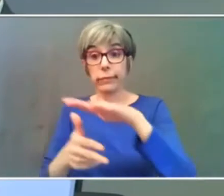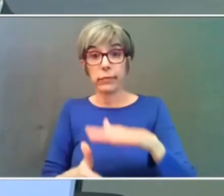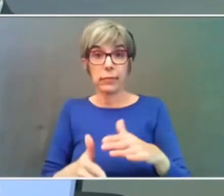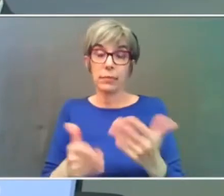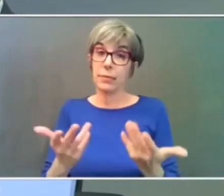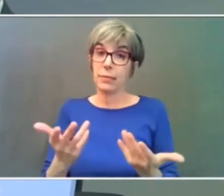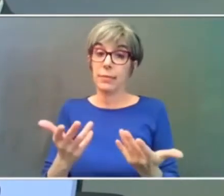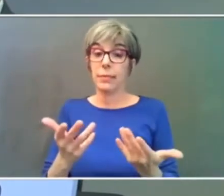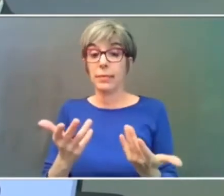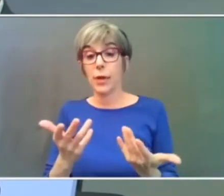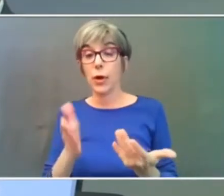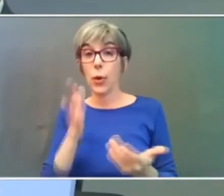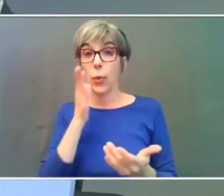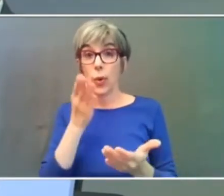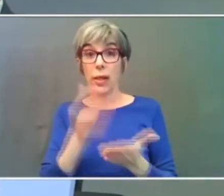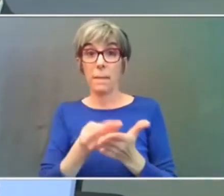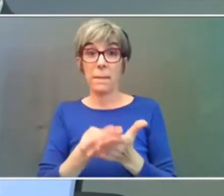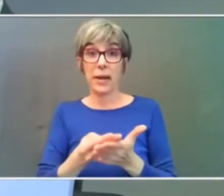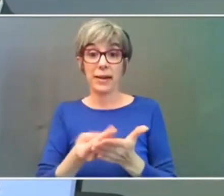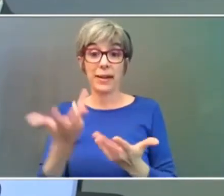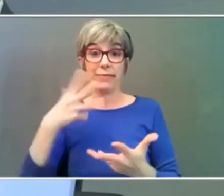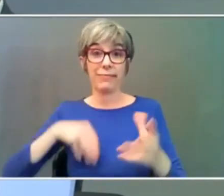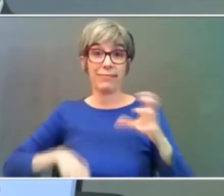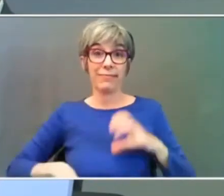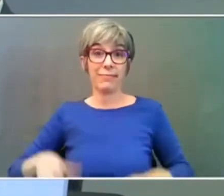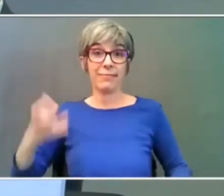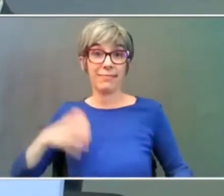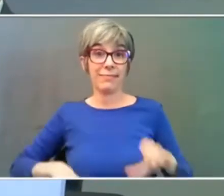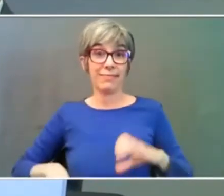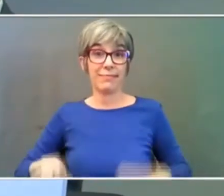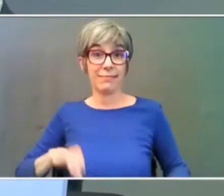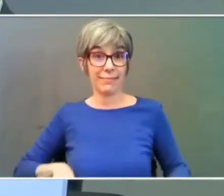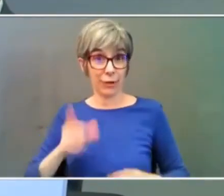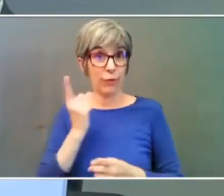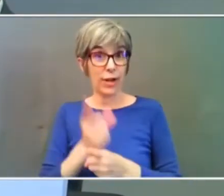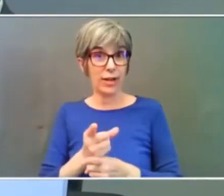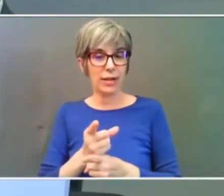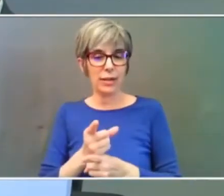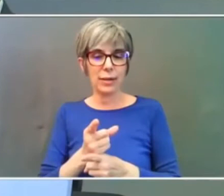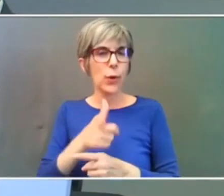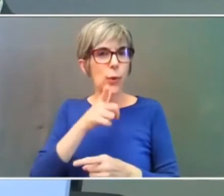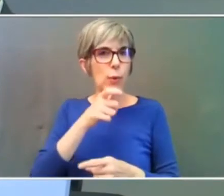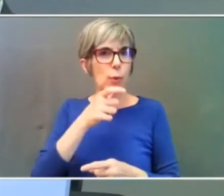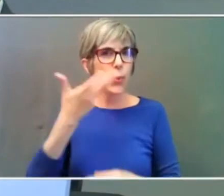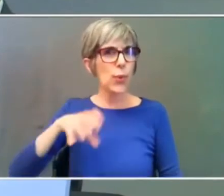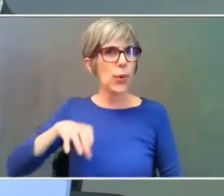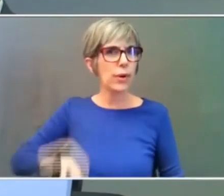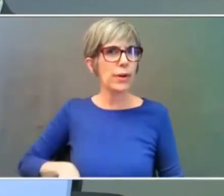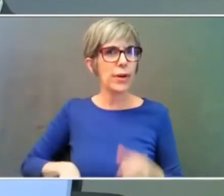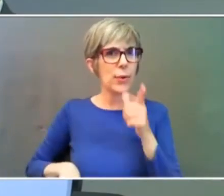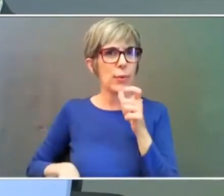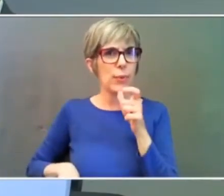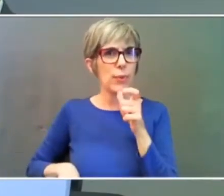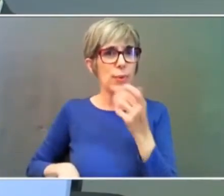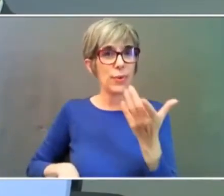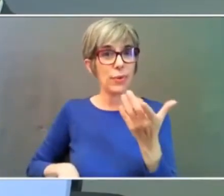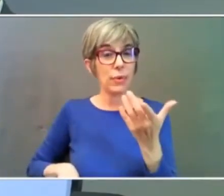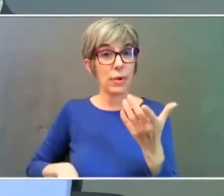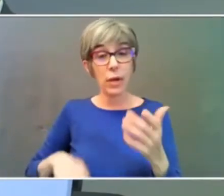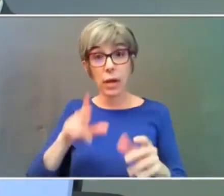right? Who's making the money on this parking deck? Is it going to be free parking to the